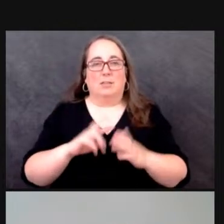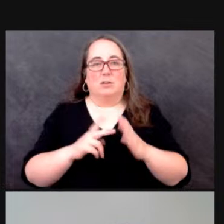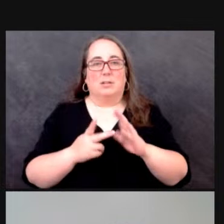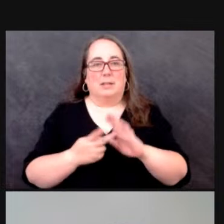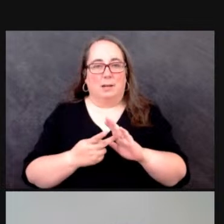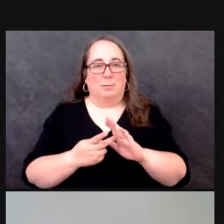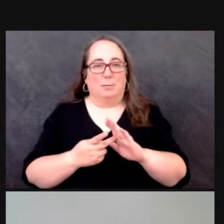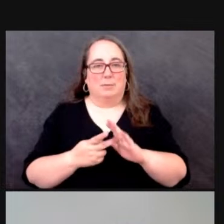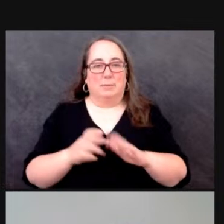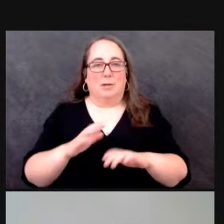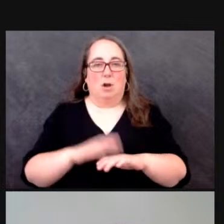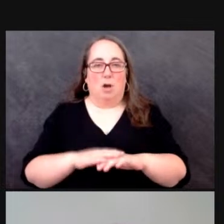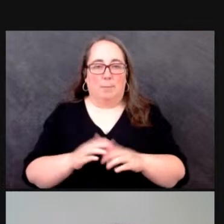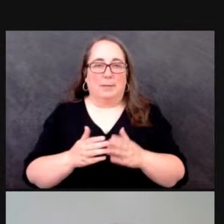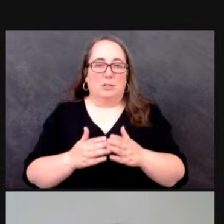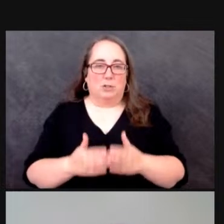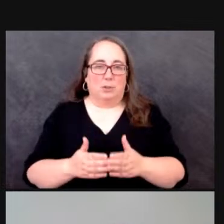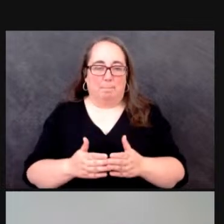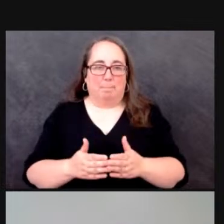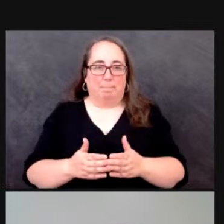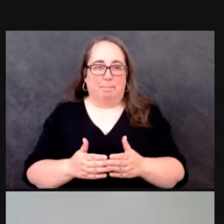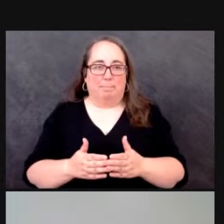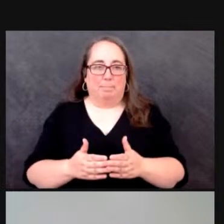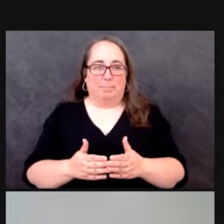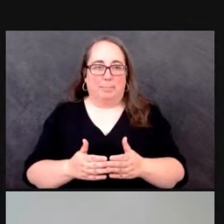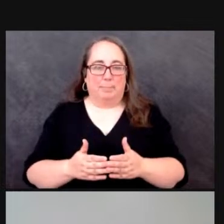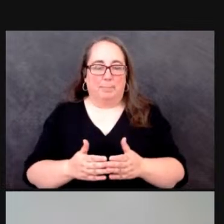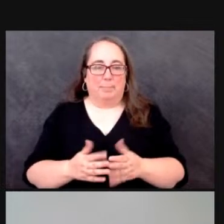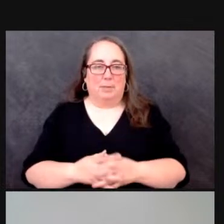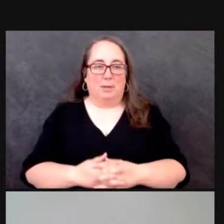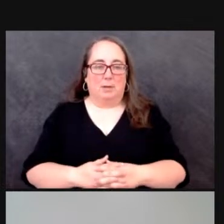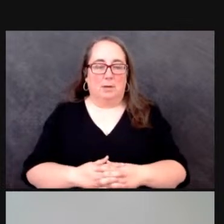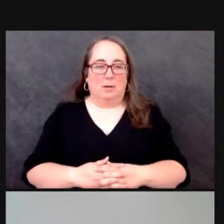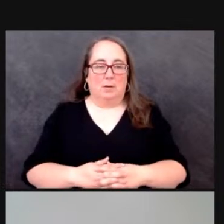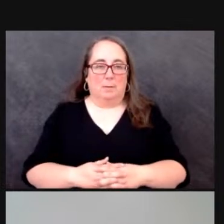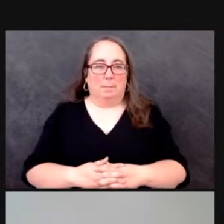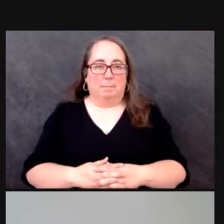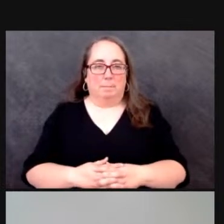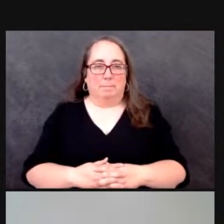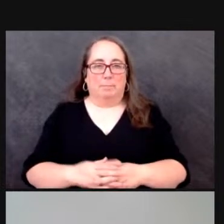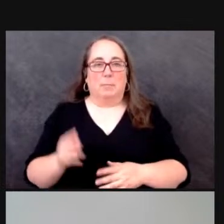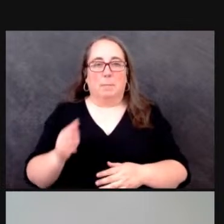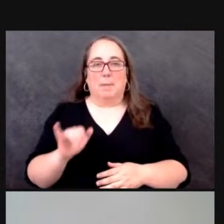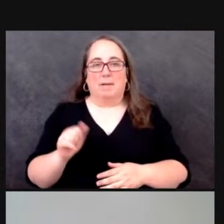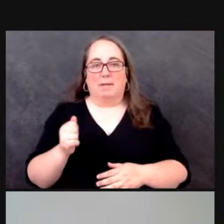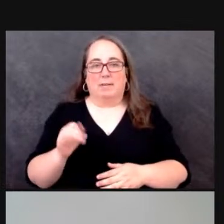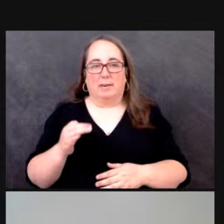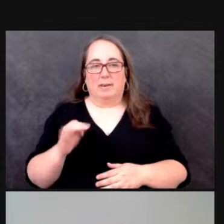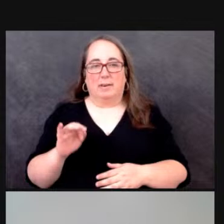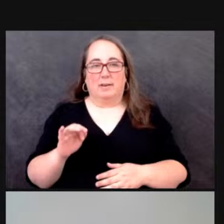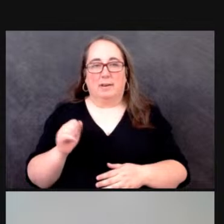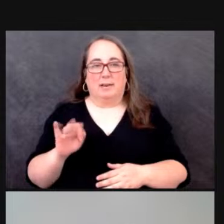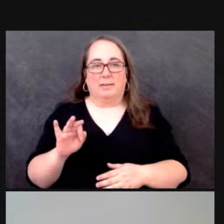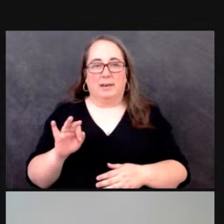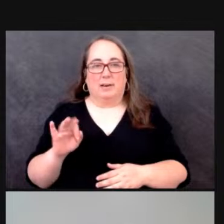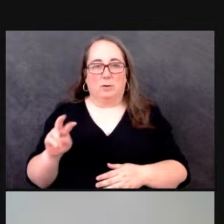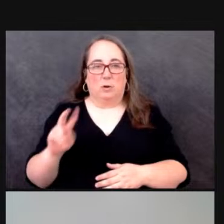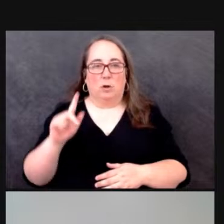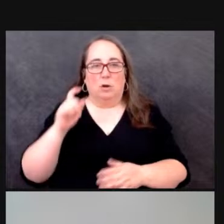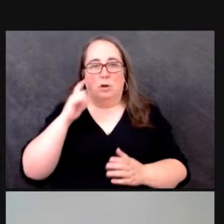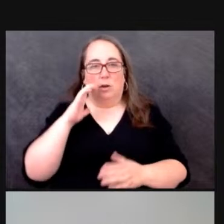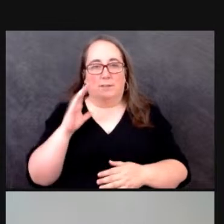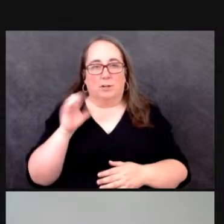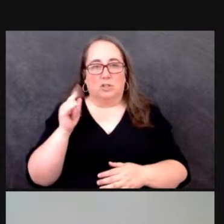of being on board a ship of their namesake. On May 19th, 1992, Governor